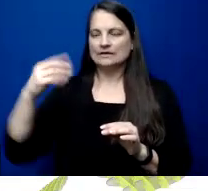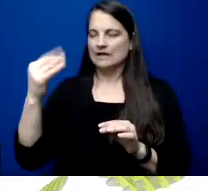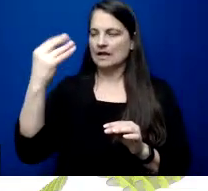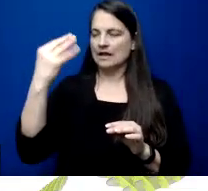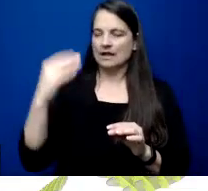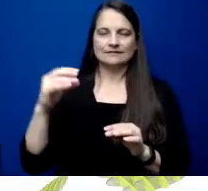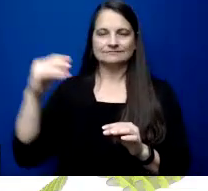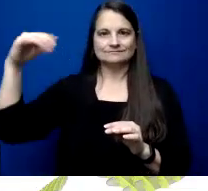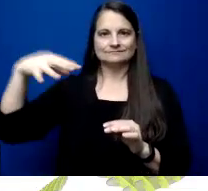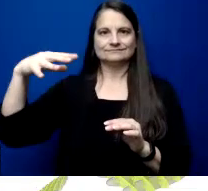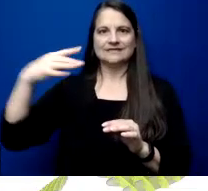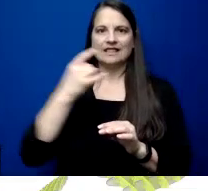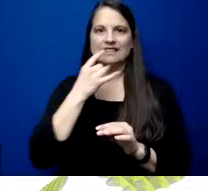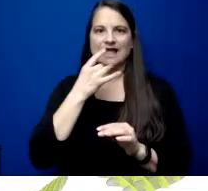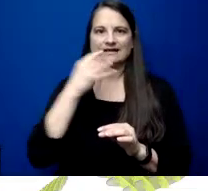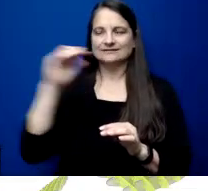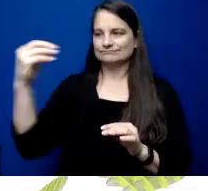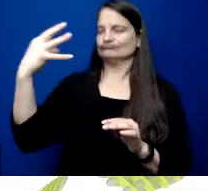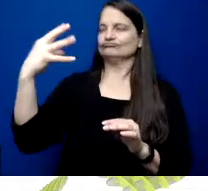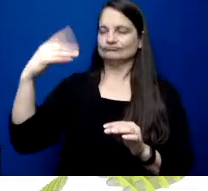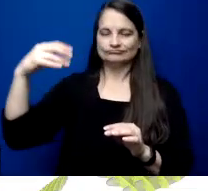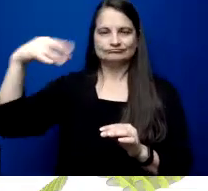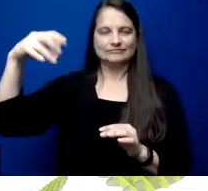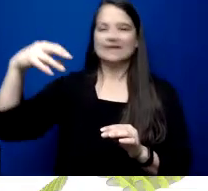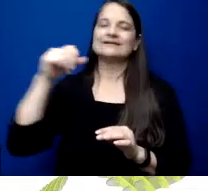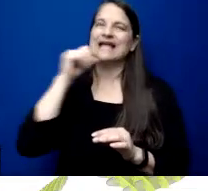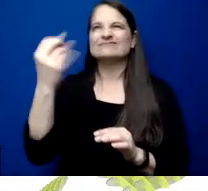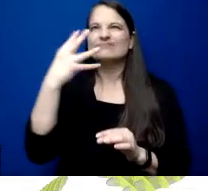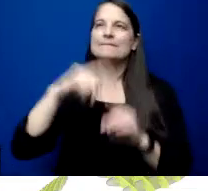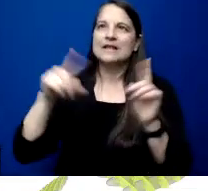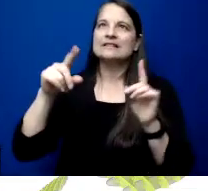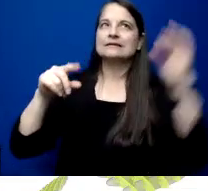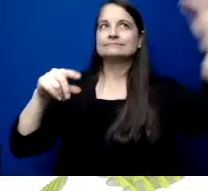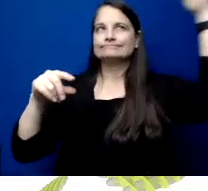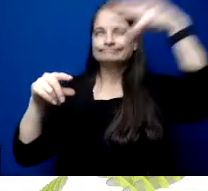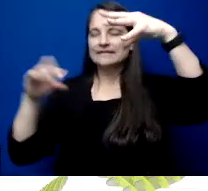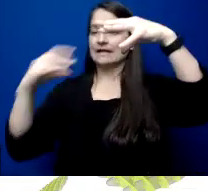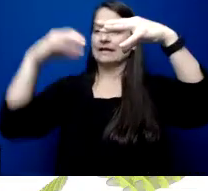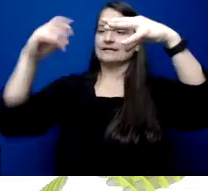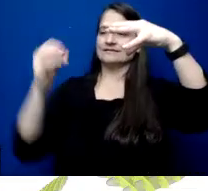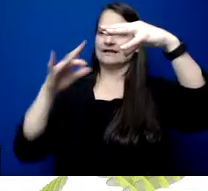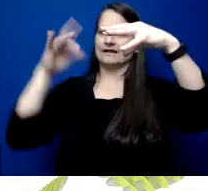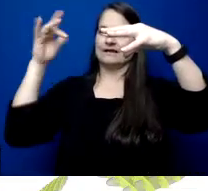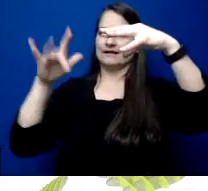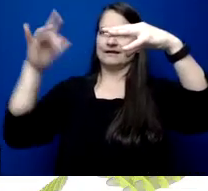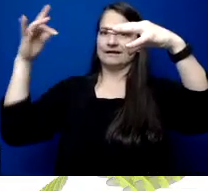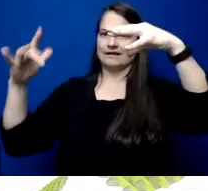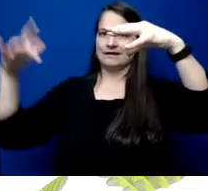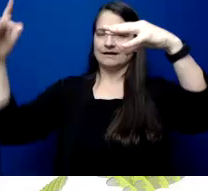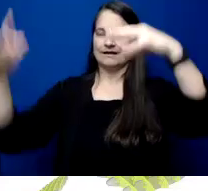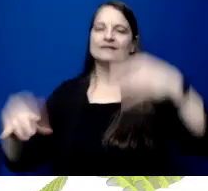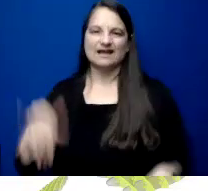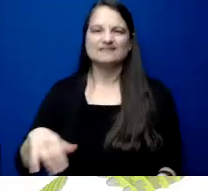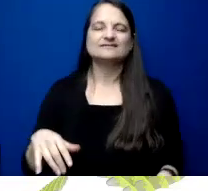of visual input. You can also rotate it on the palm of your hand, which can give some tactile input. And it's a